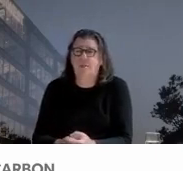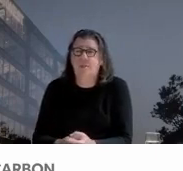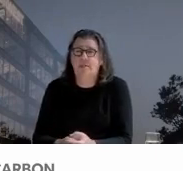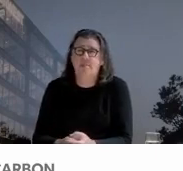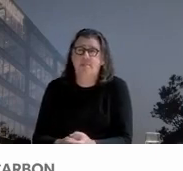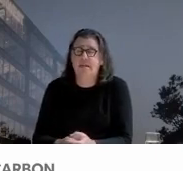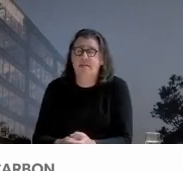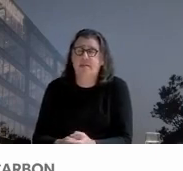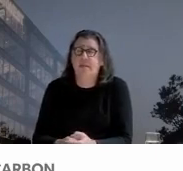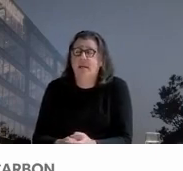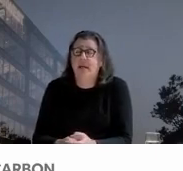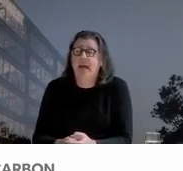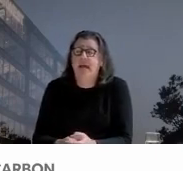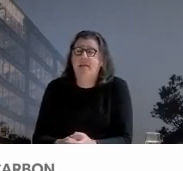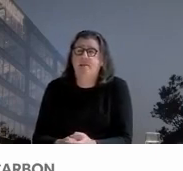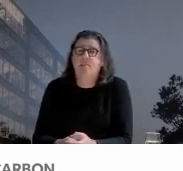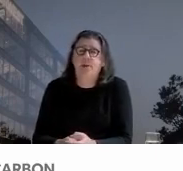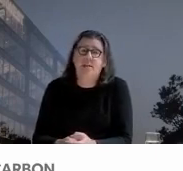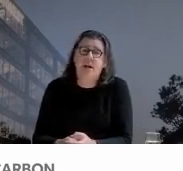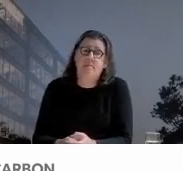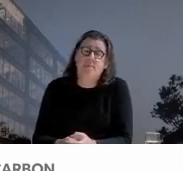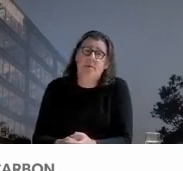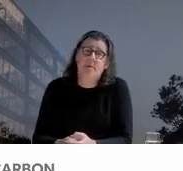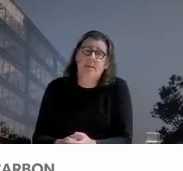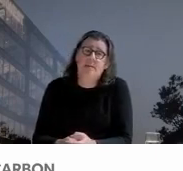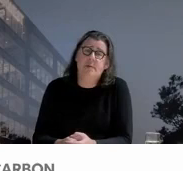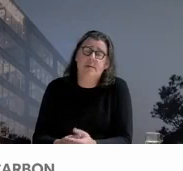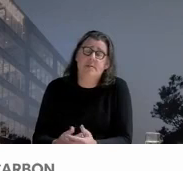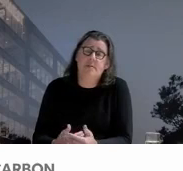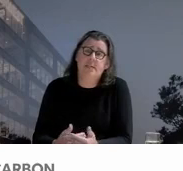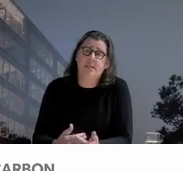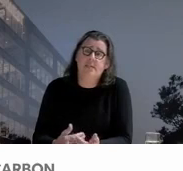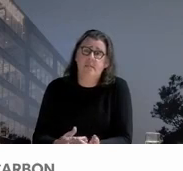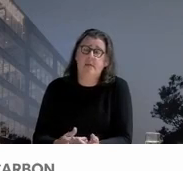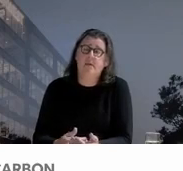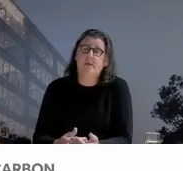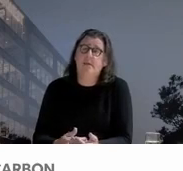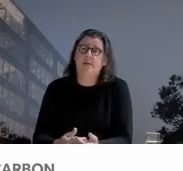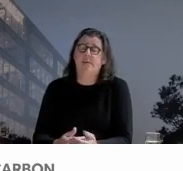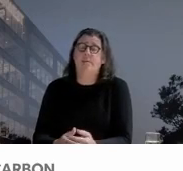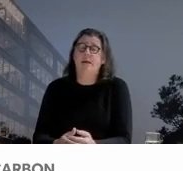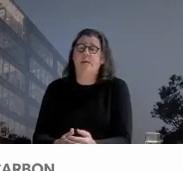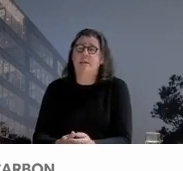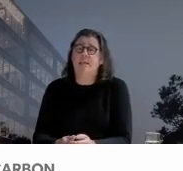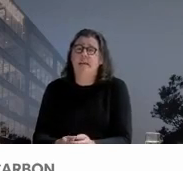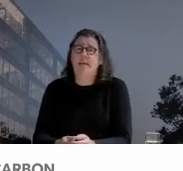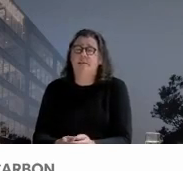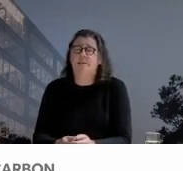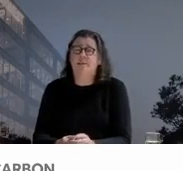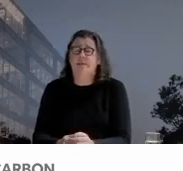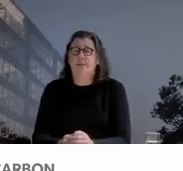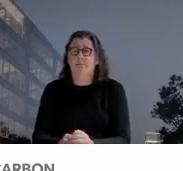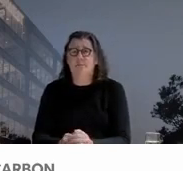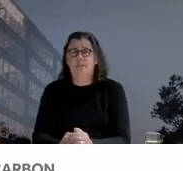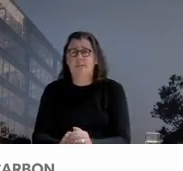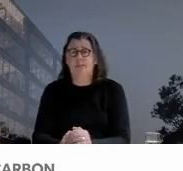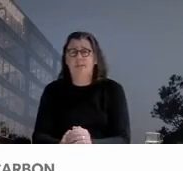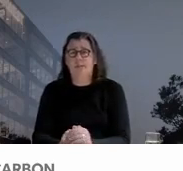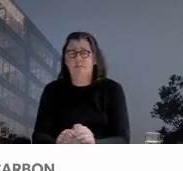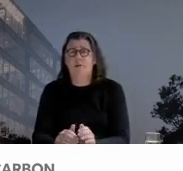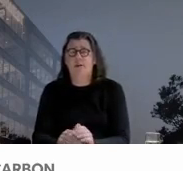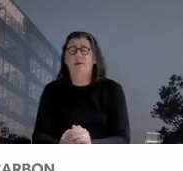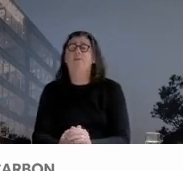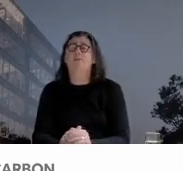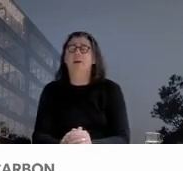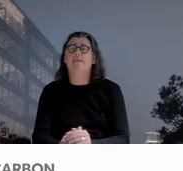saved 46% in embodied carbon by doing it in timber. Another way of looking at that is, if we did